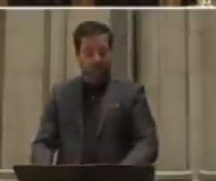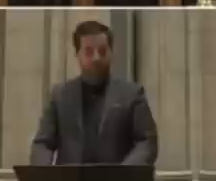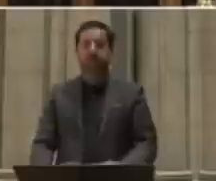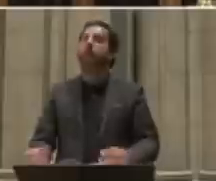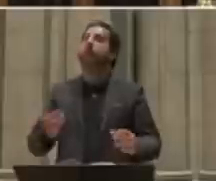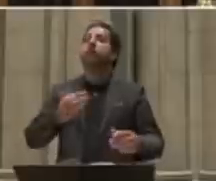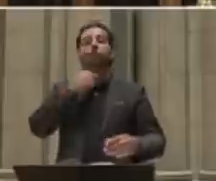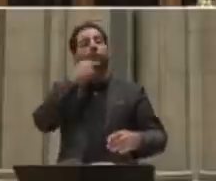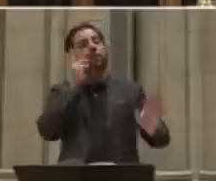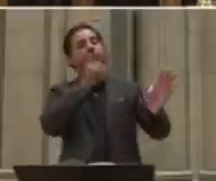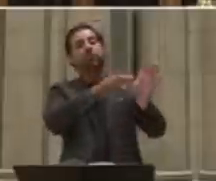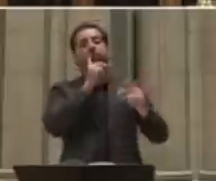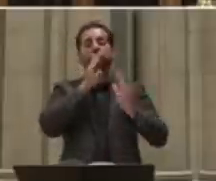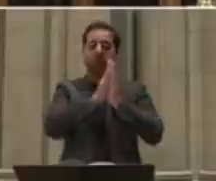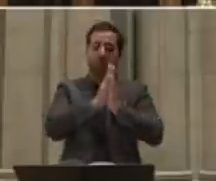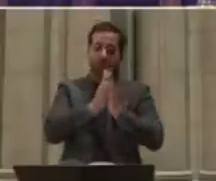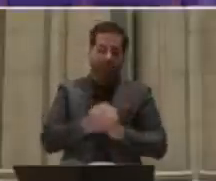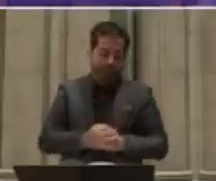Let us join our voices in prayer.